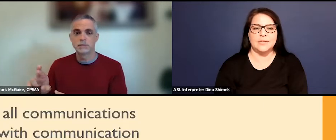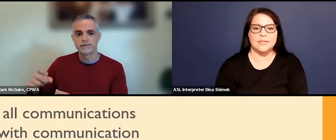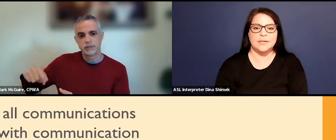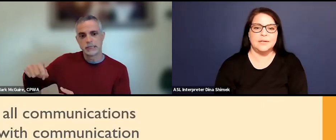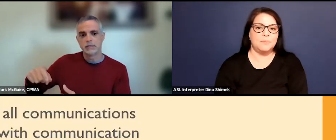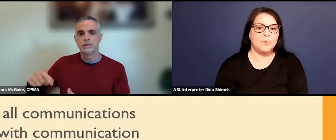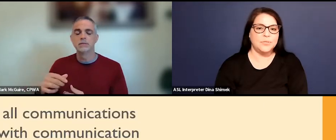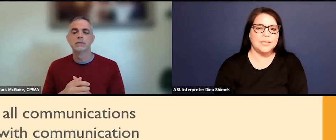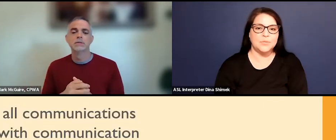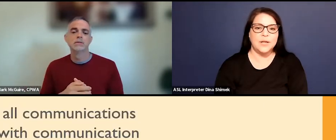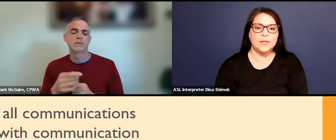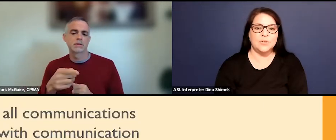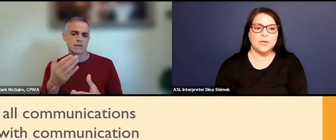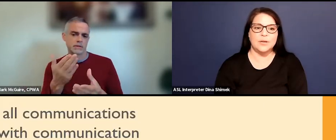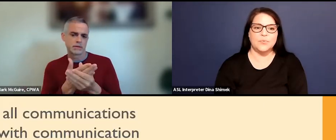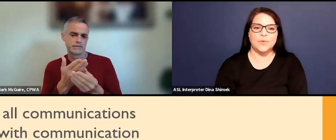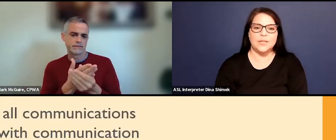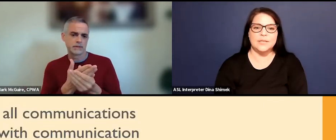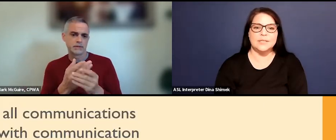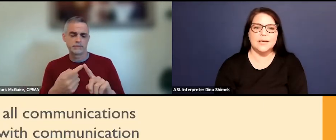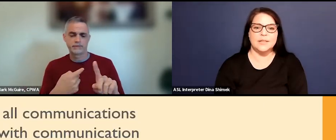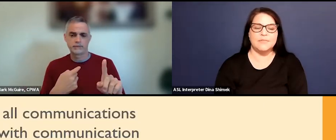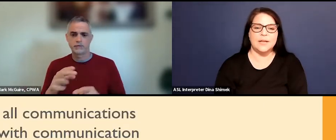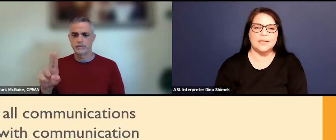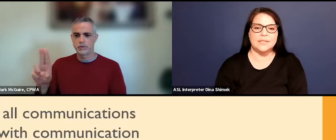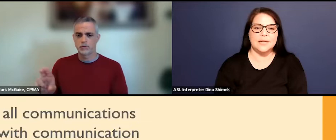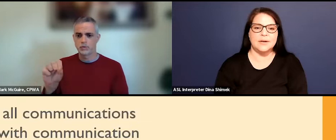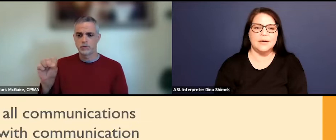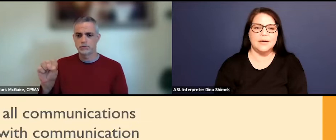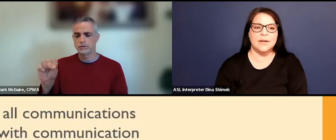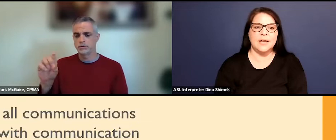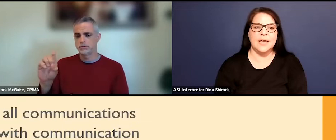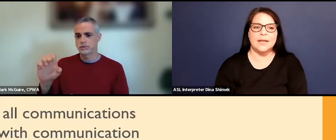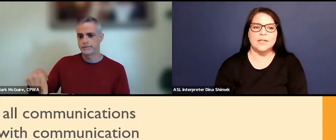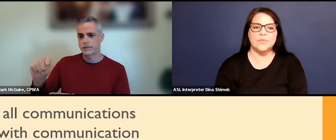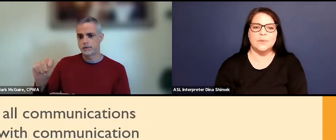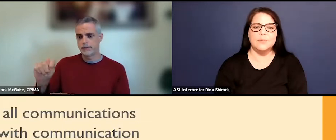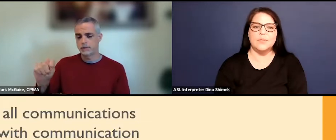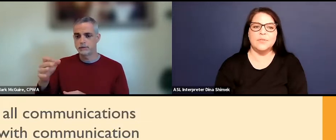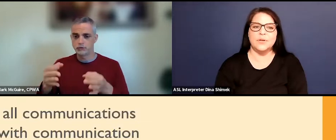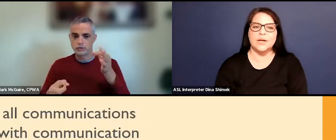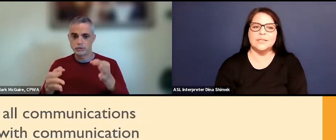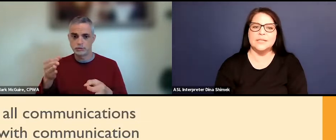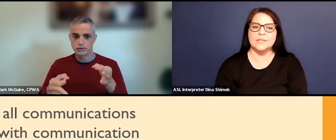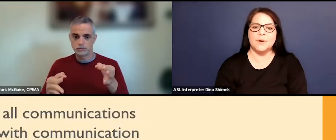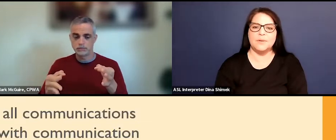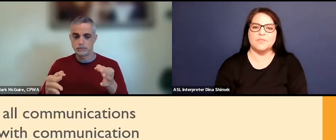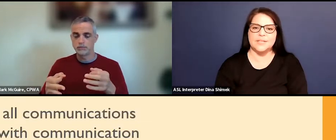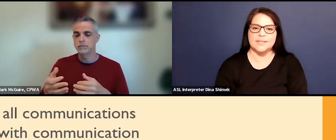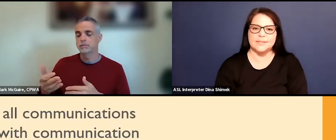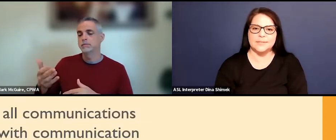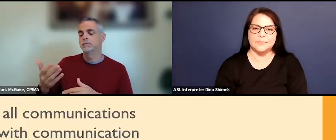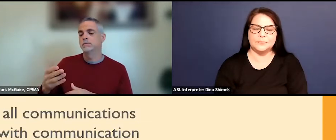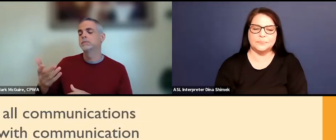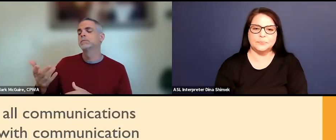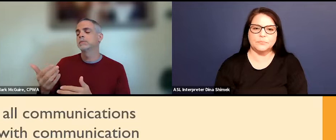and post it as well. You can read this, and the file is there. And it is from the United States Department of